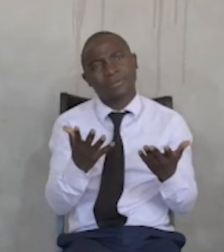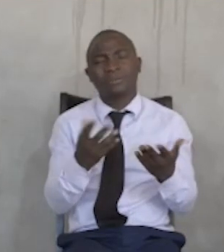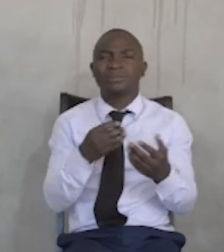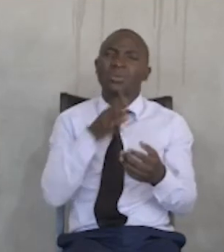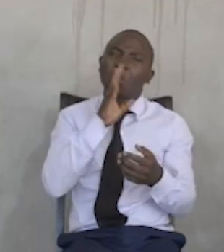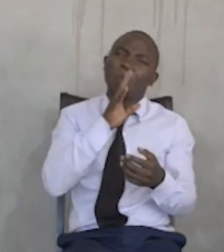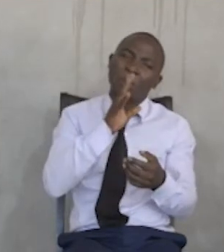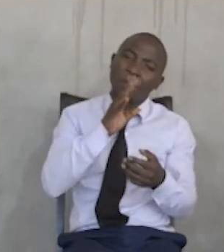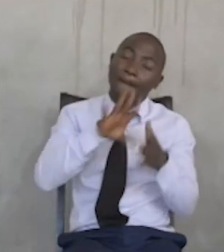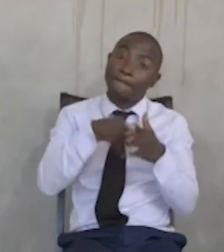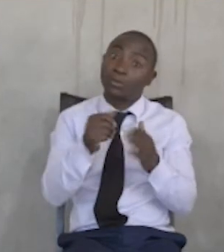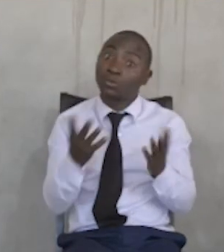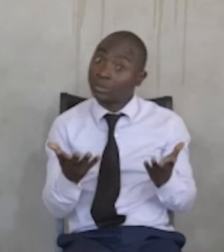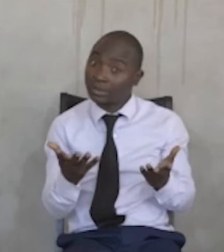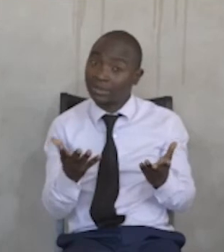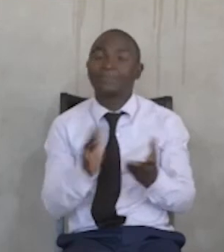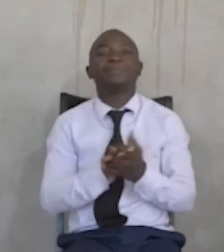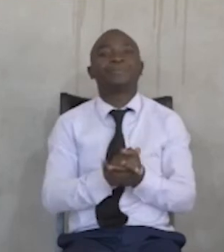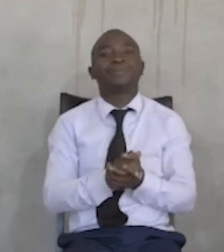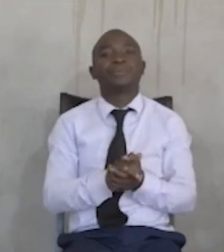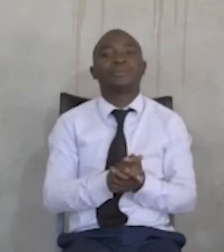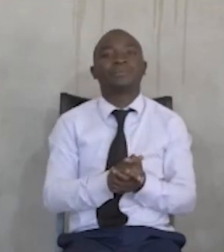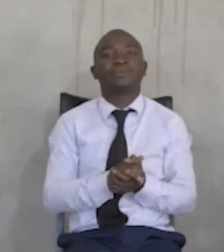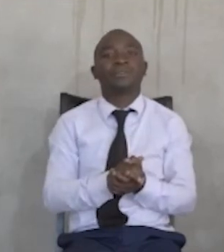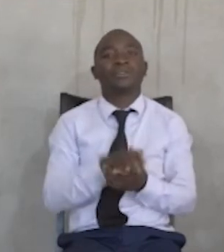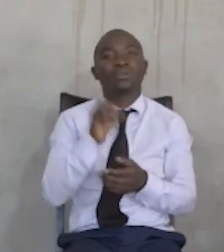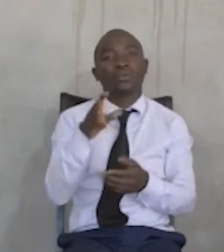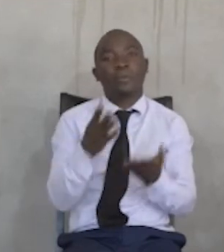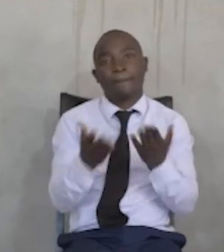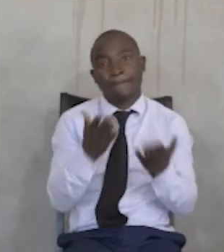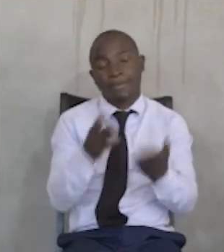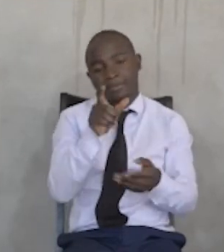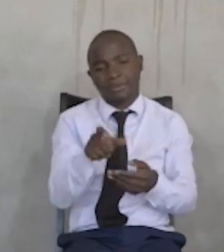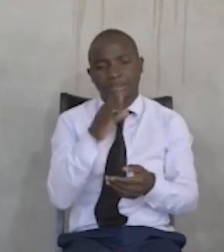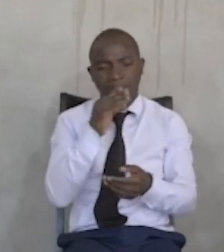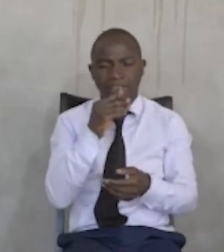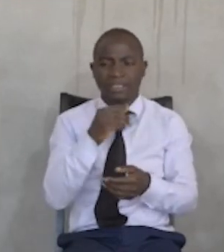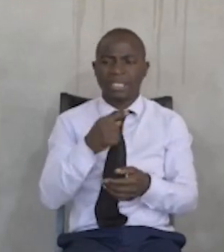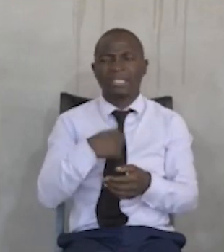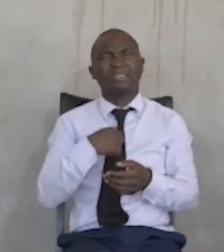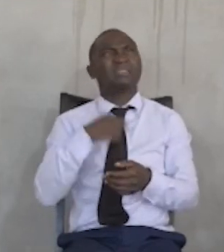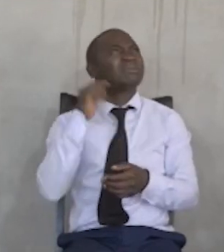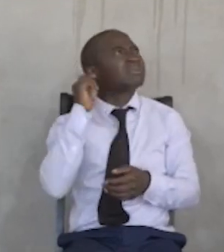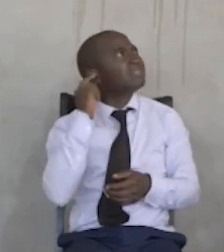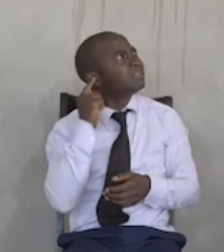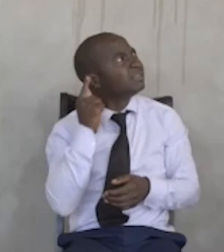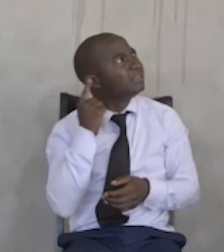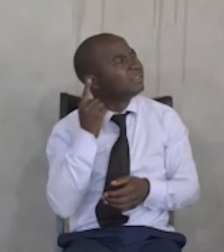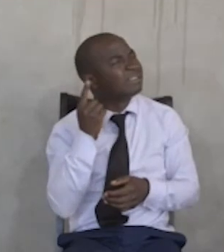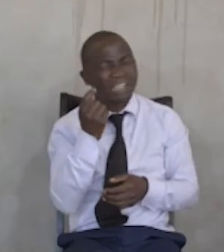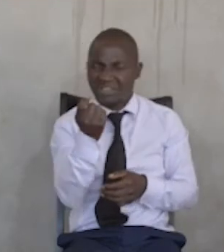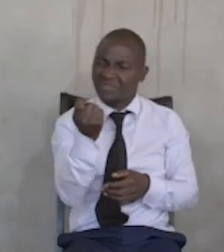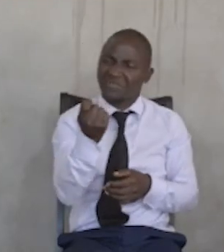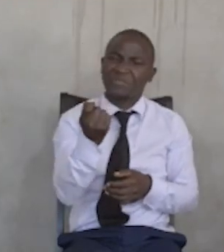of? So in this instance, the patients will probably complain of some level of hearing loss, particularly